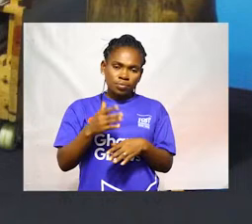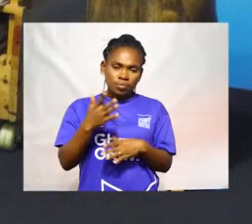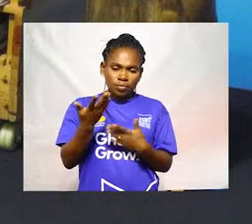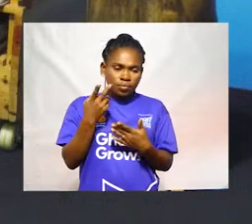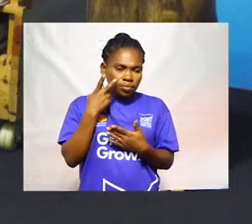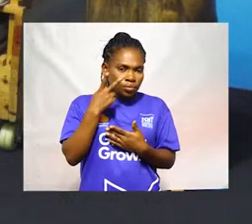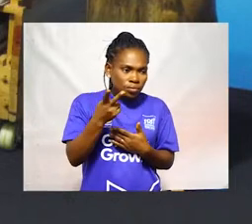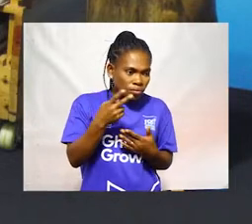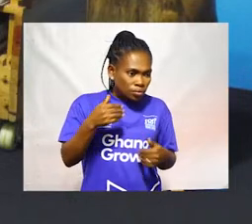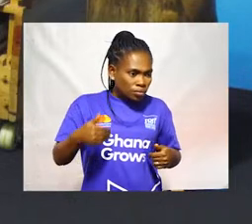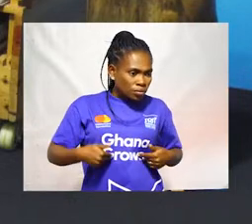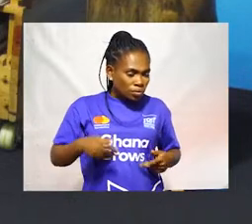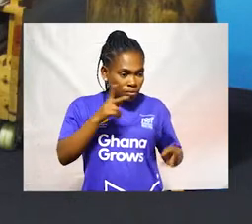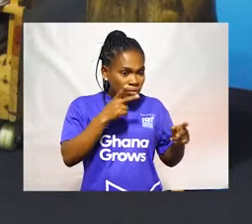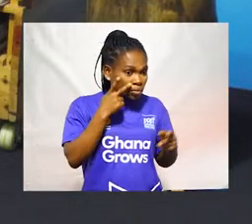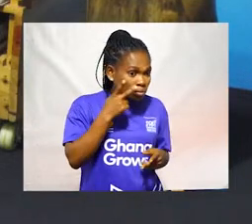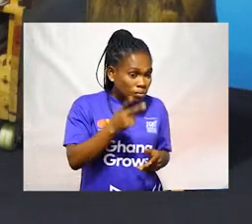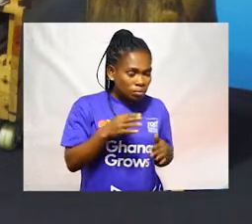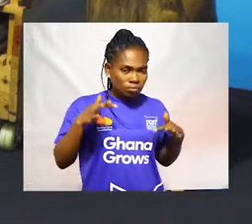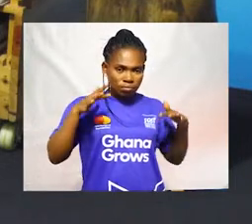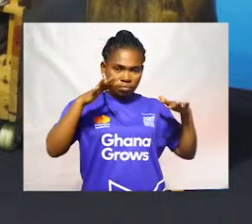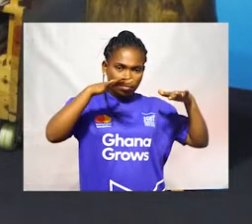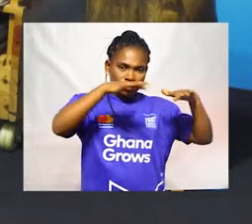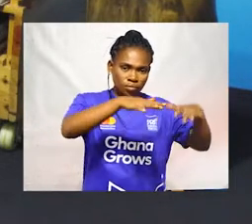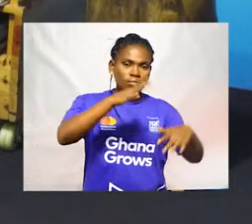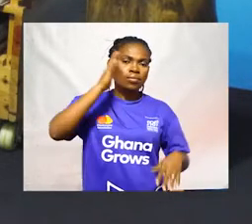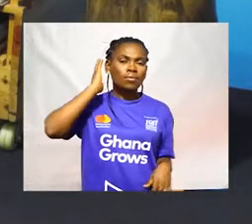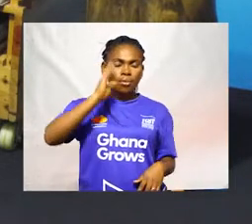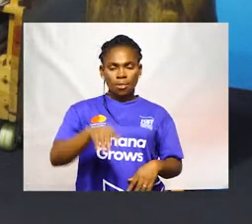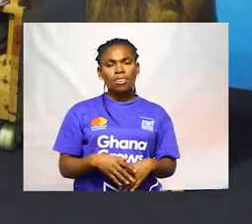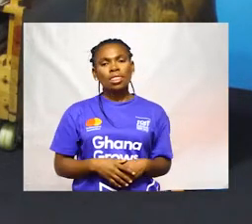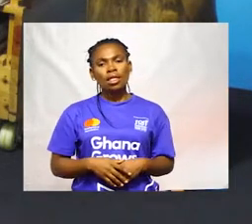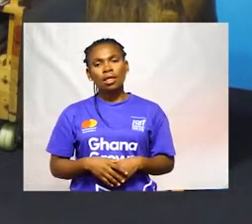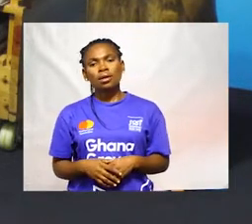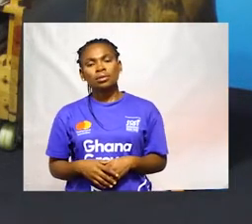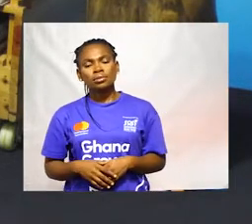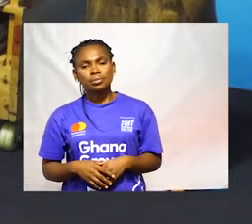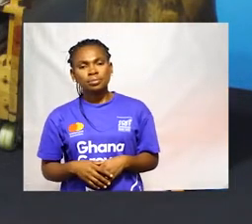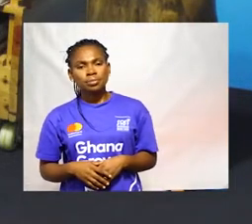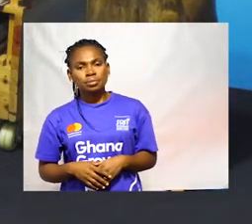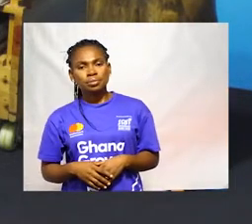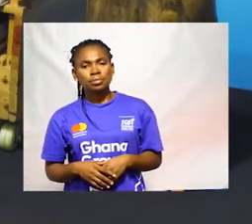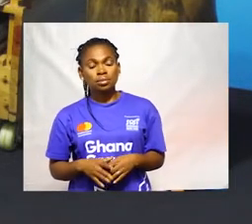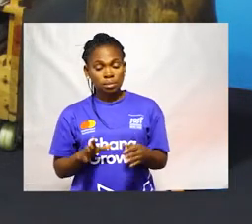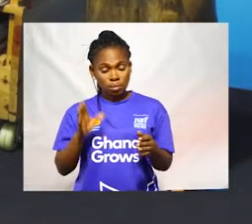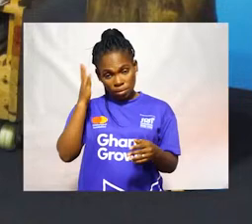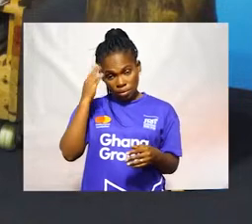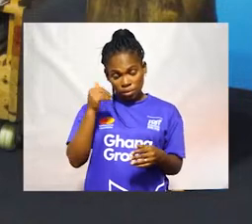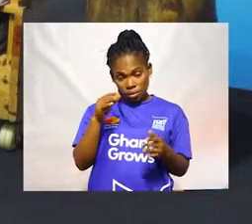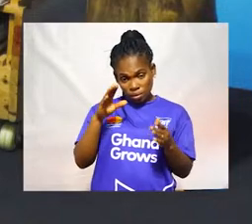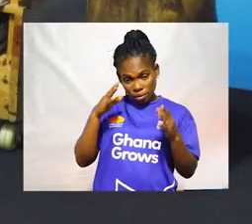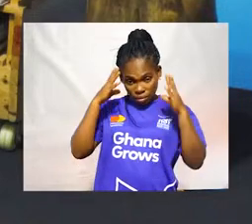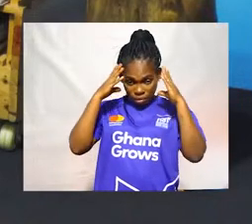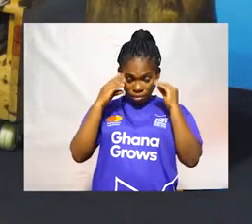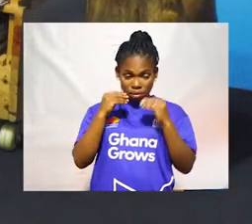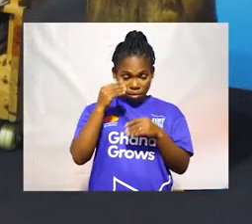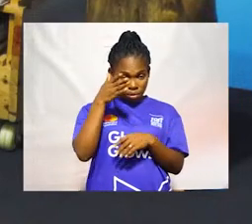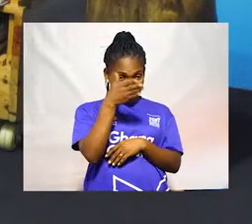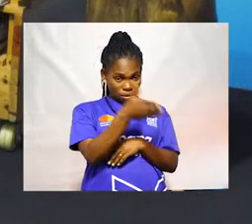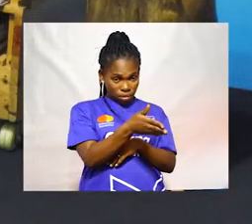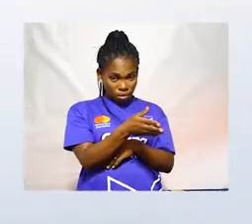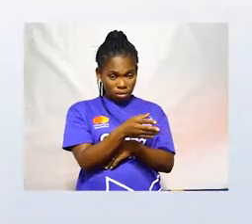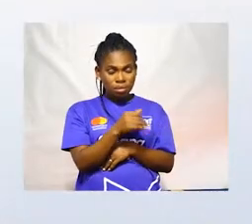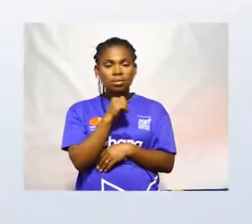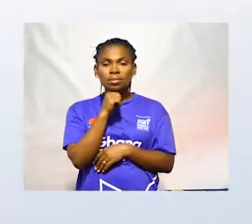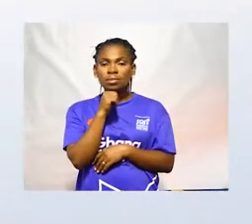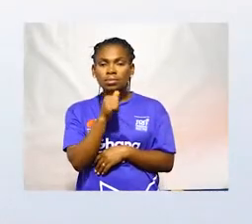there, they may have their hands burnt because the experience there is not,